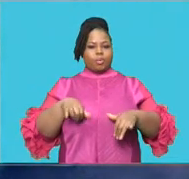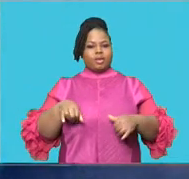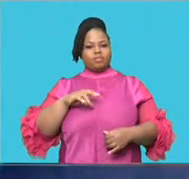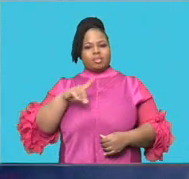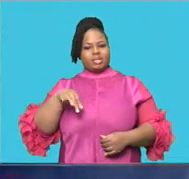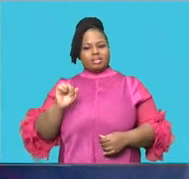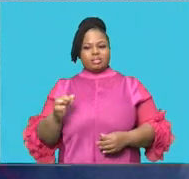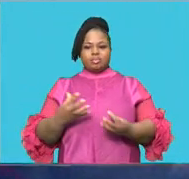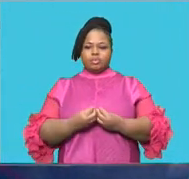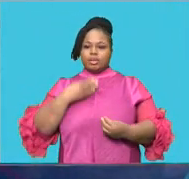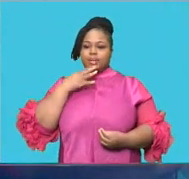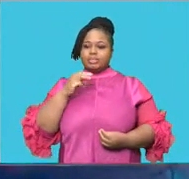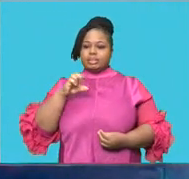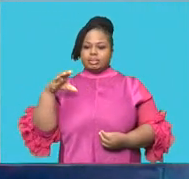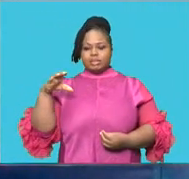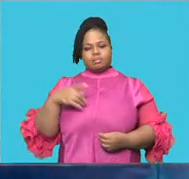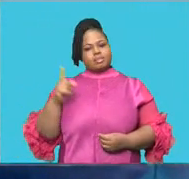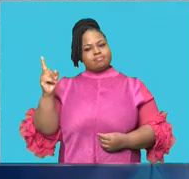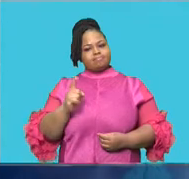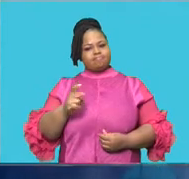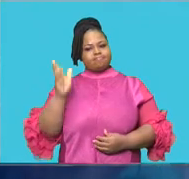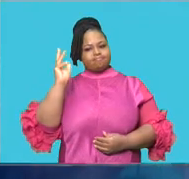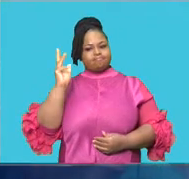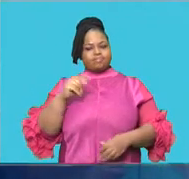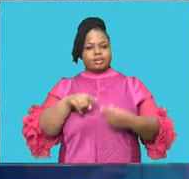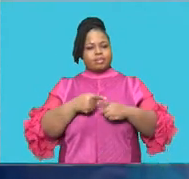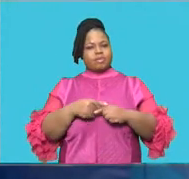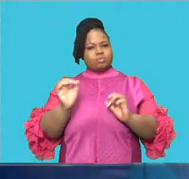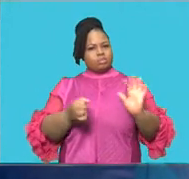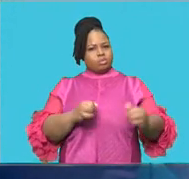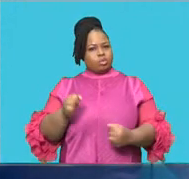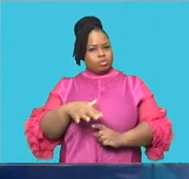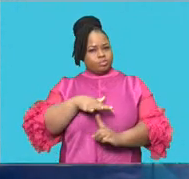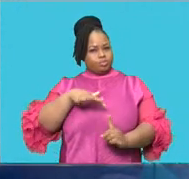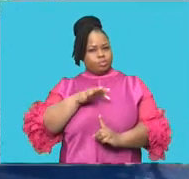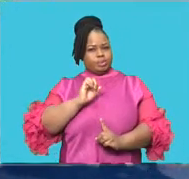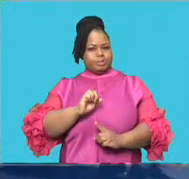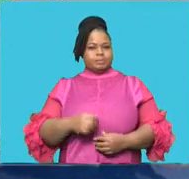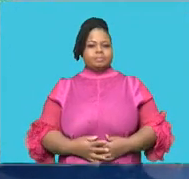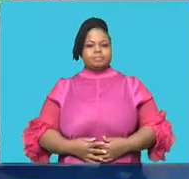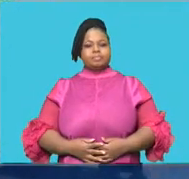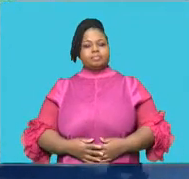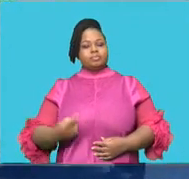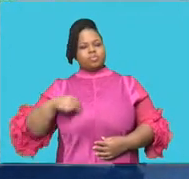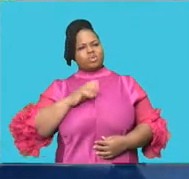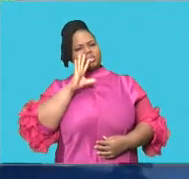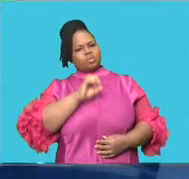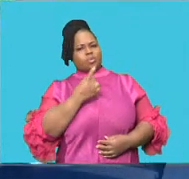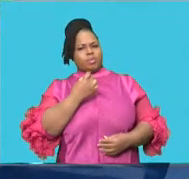uPanyaza and his MEC to come and address them about their employment situation. We only ask one